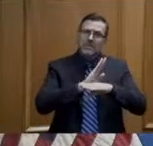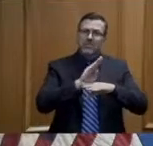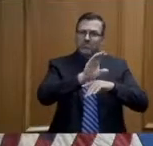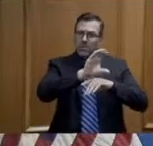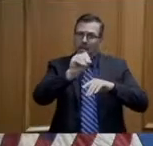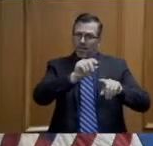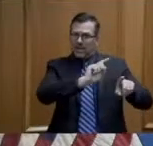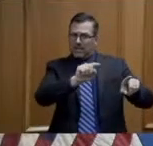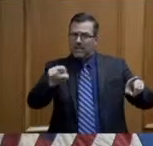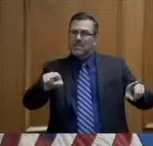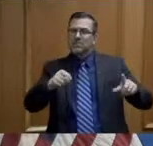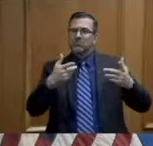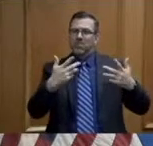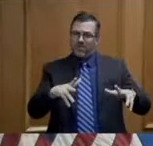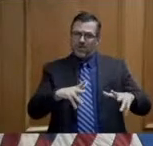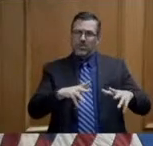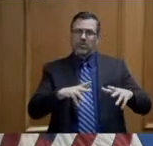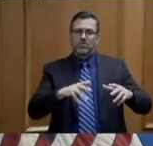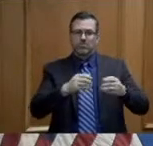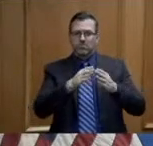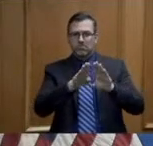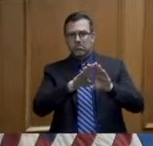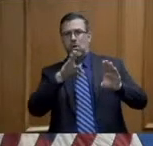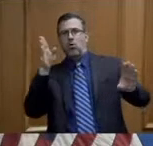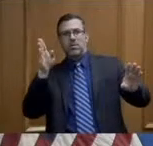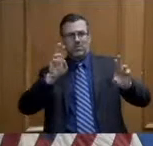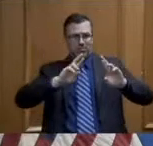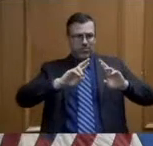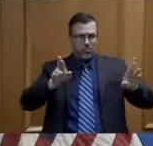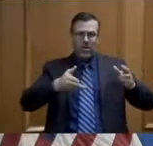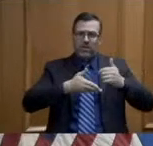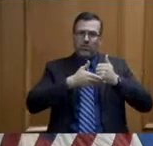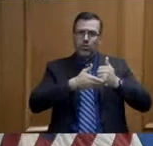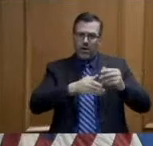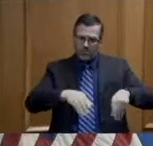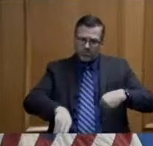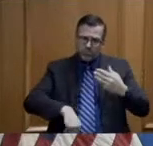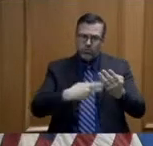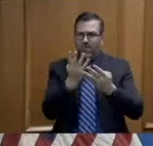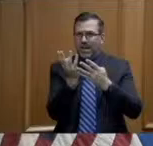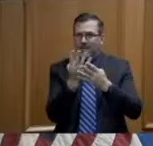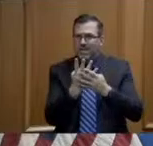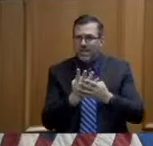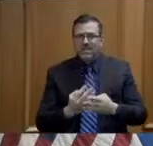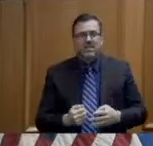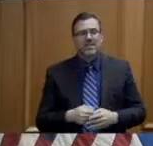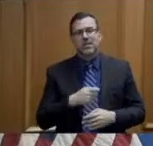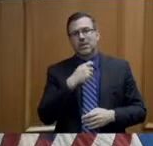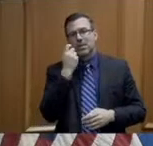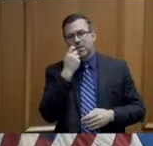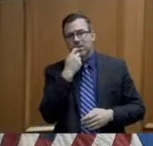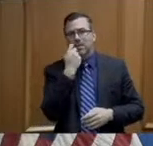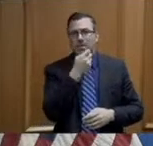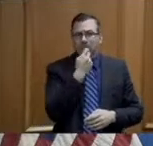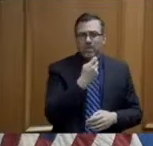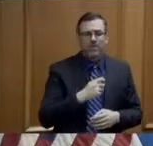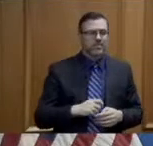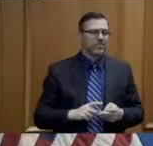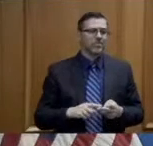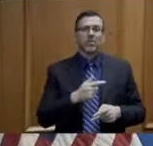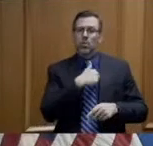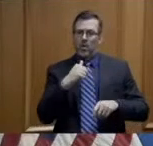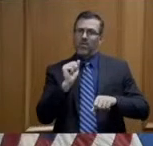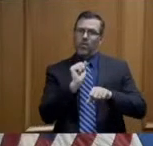allow us to have this access to increased testing capacity. We've worked really hard through our Unified Command Group